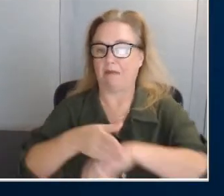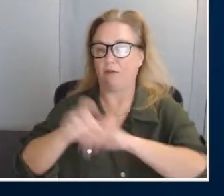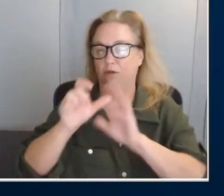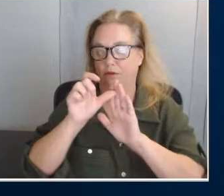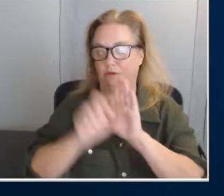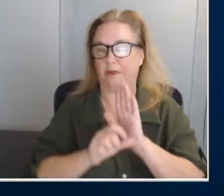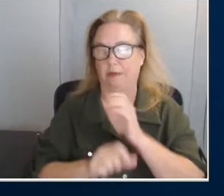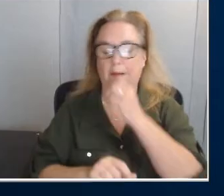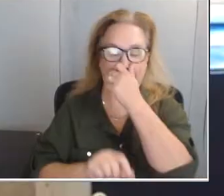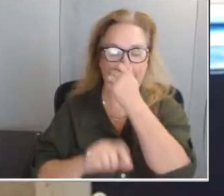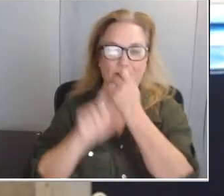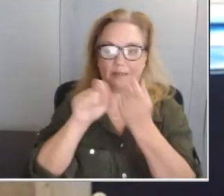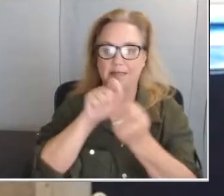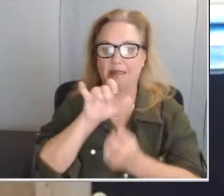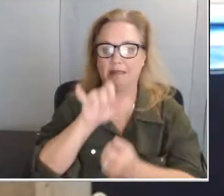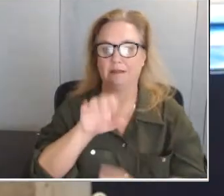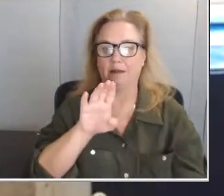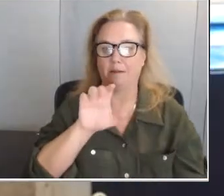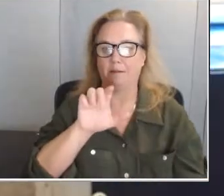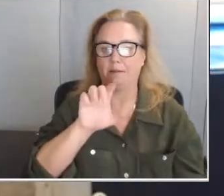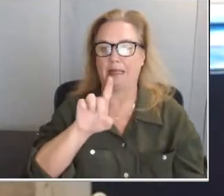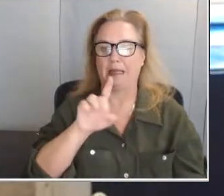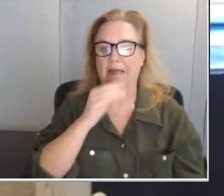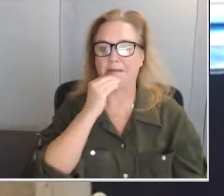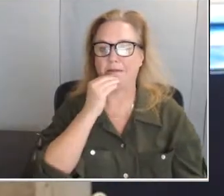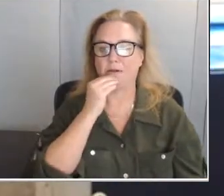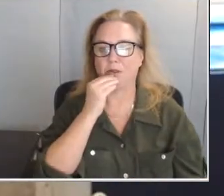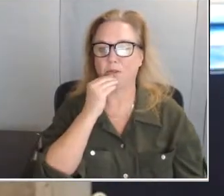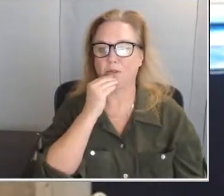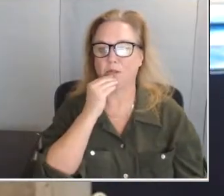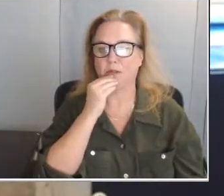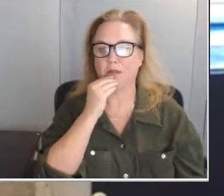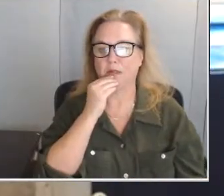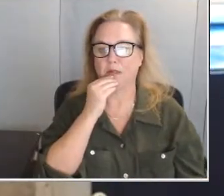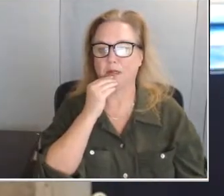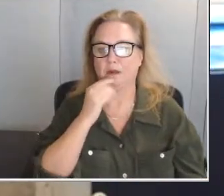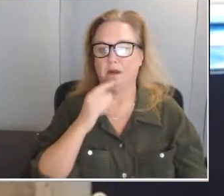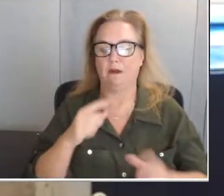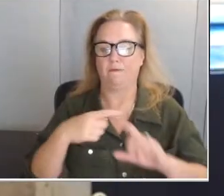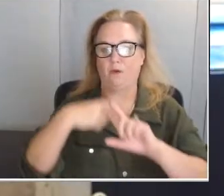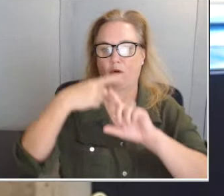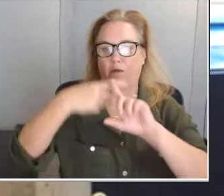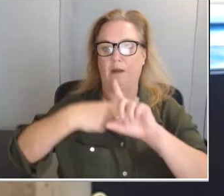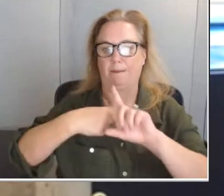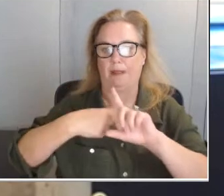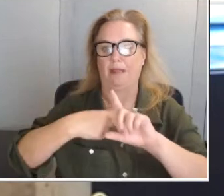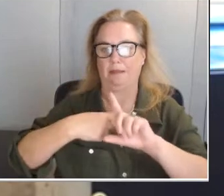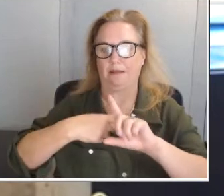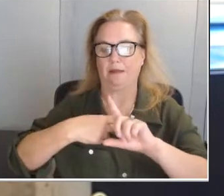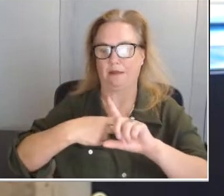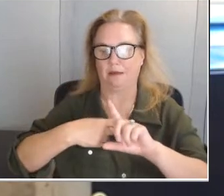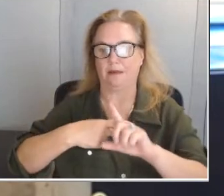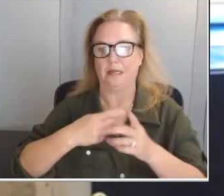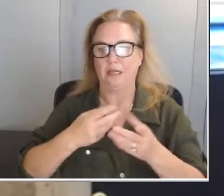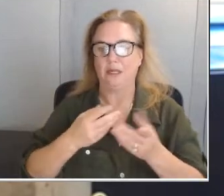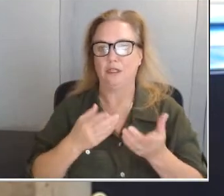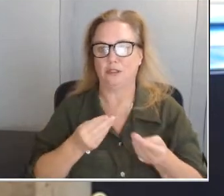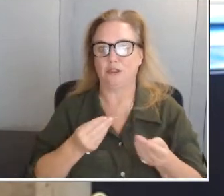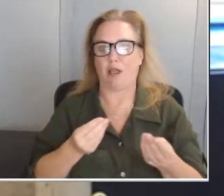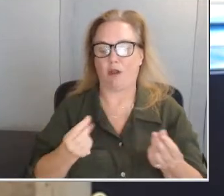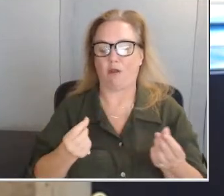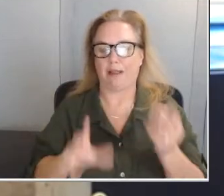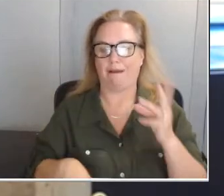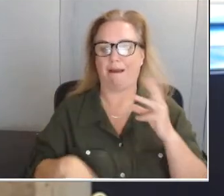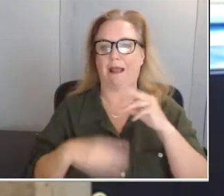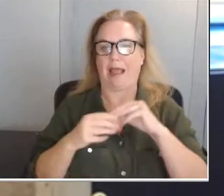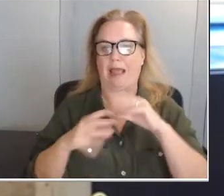Just that. I stuck with bland foods for, it might have even been the first full month after, and slowly eased my way